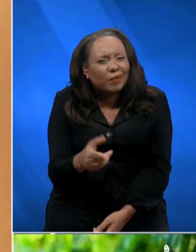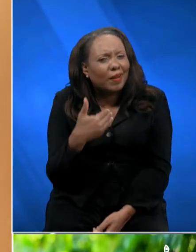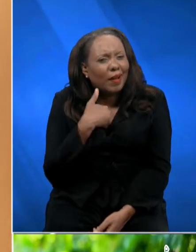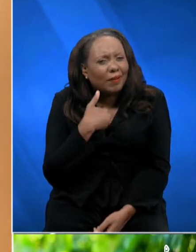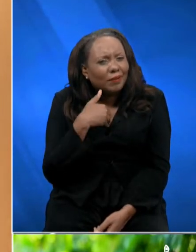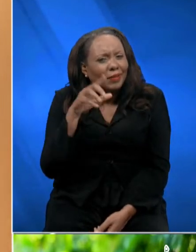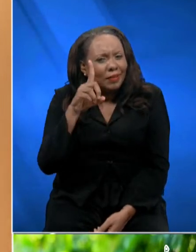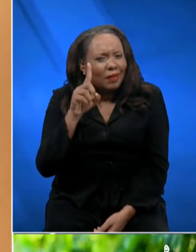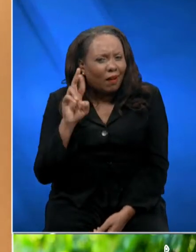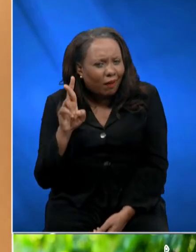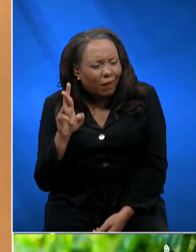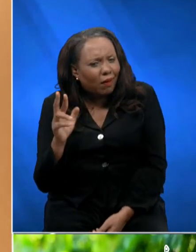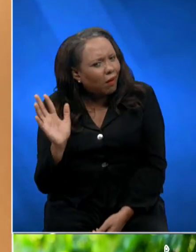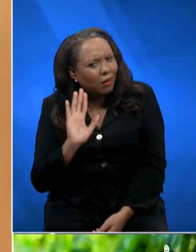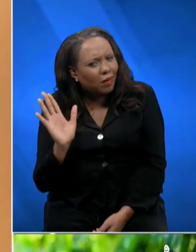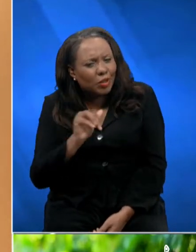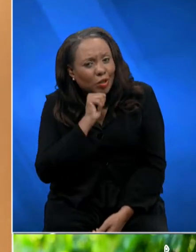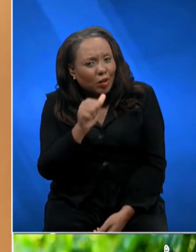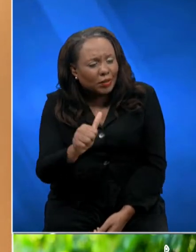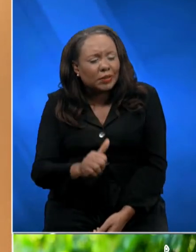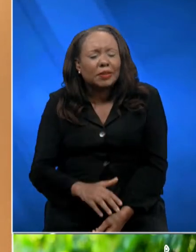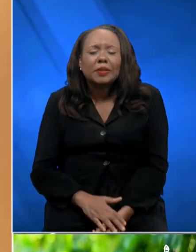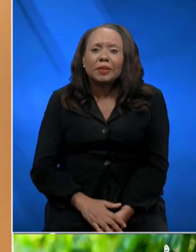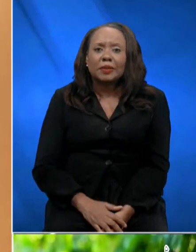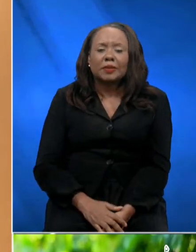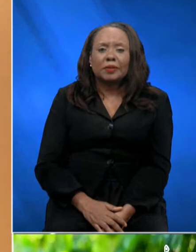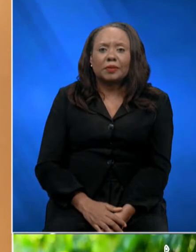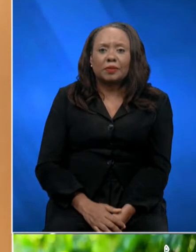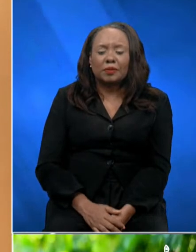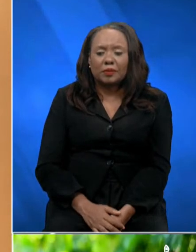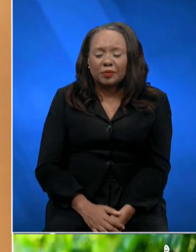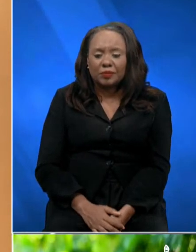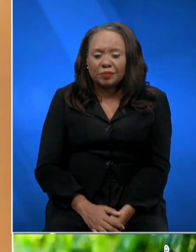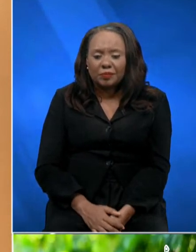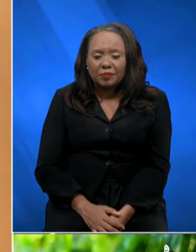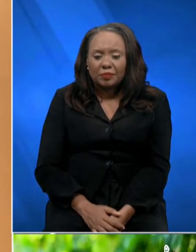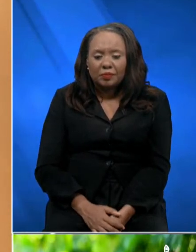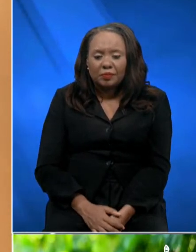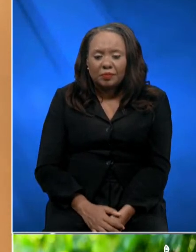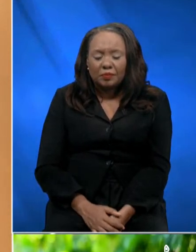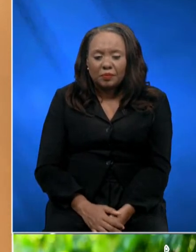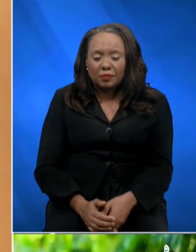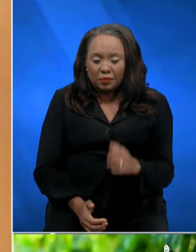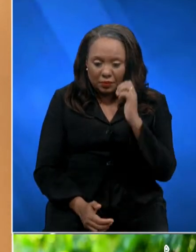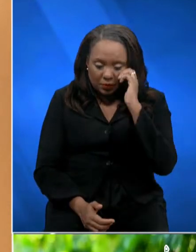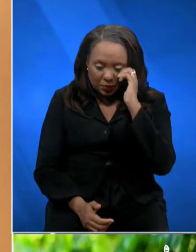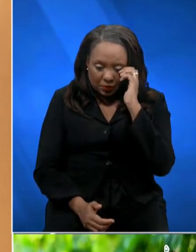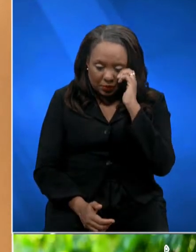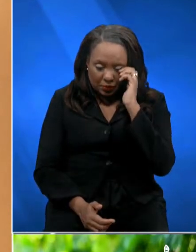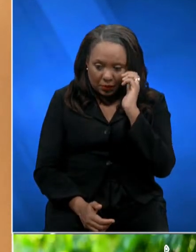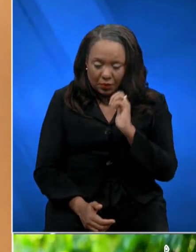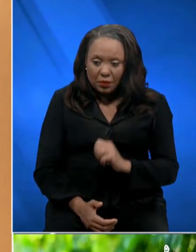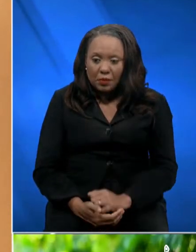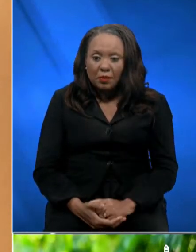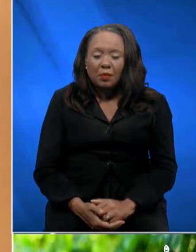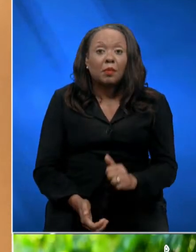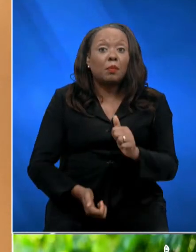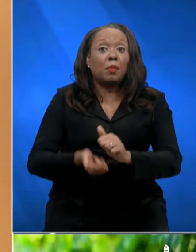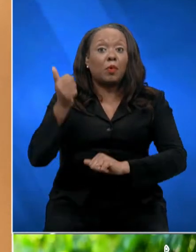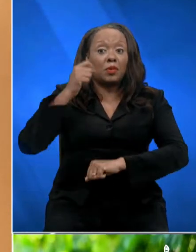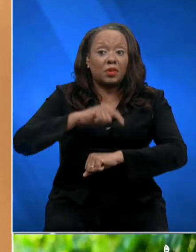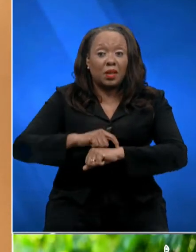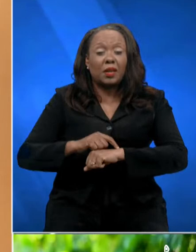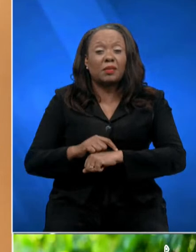present. And again, in most cases, it takes several years from the initial diagnosis of